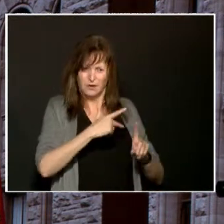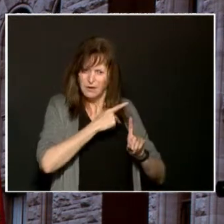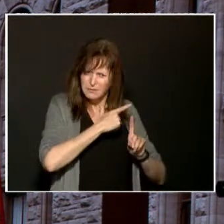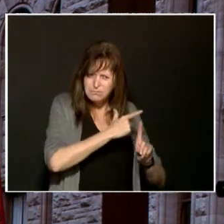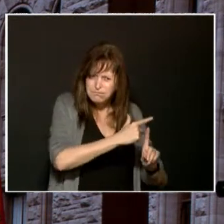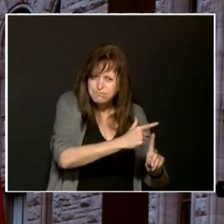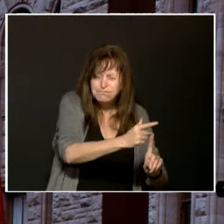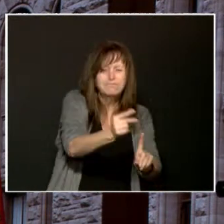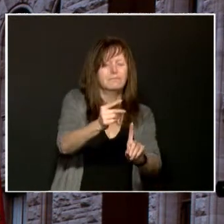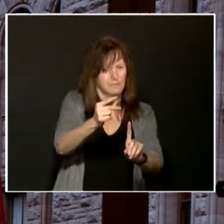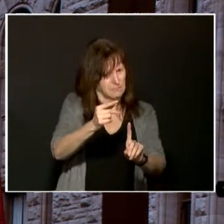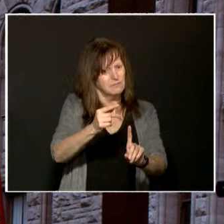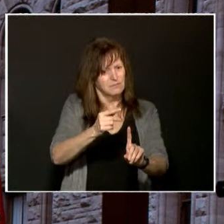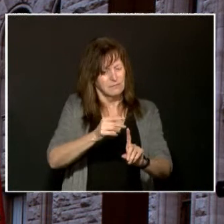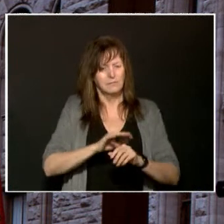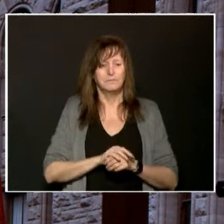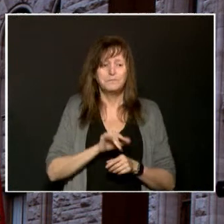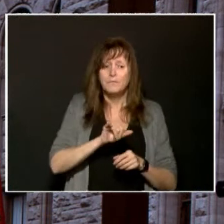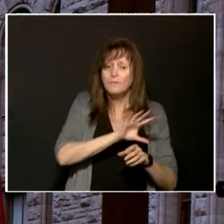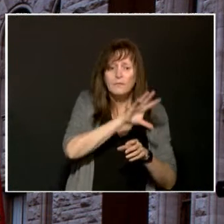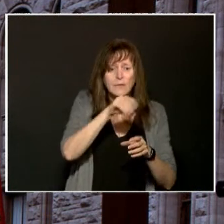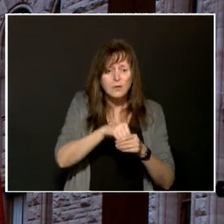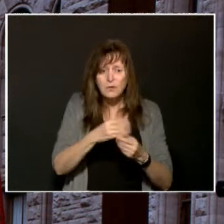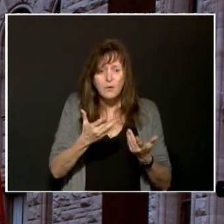Ontario, including